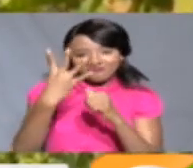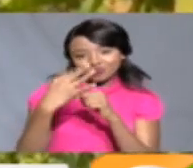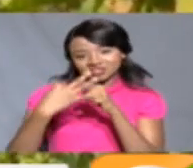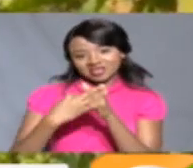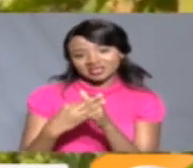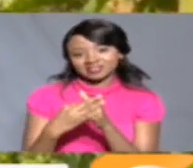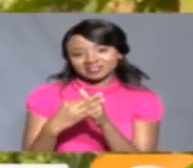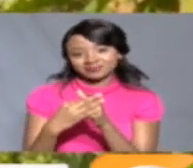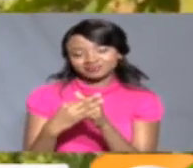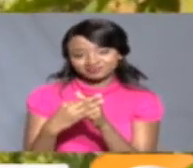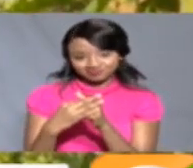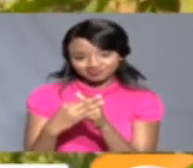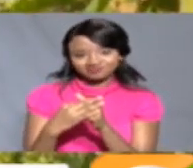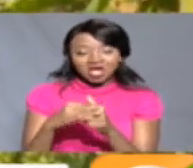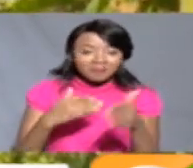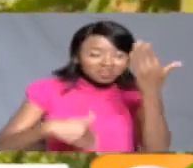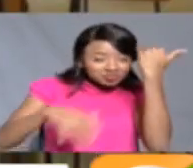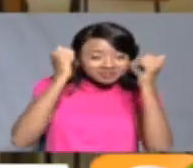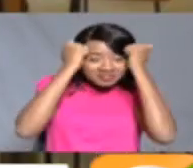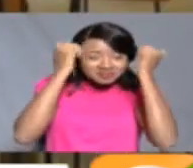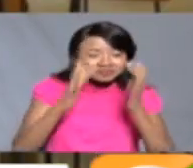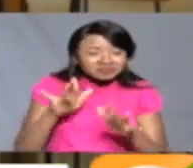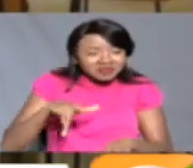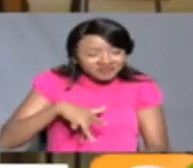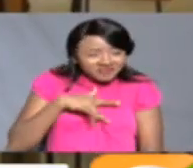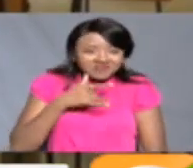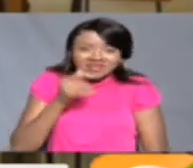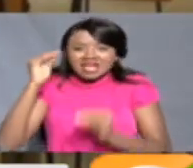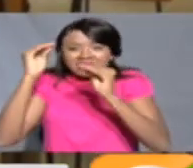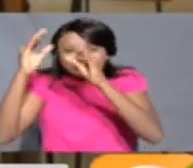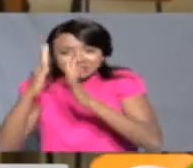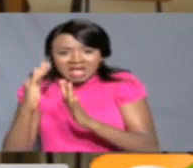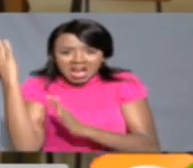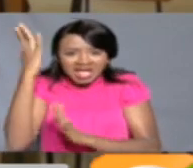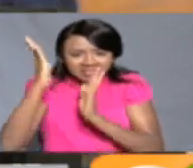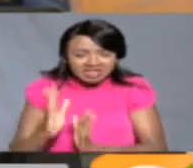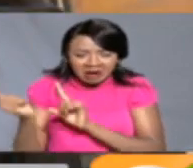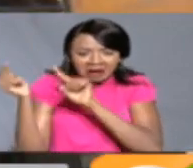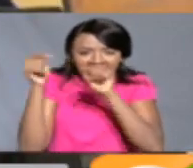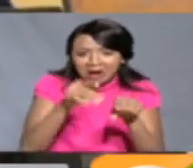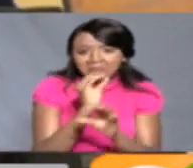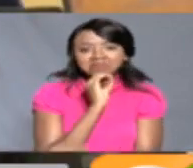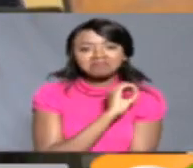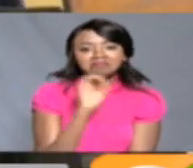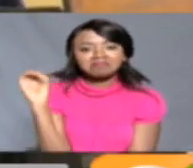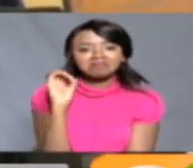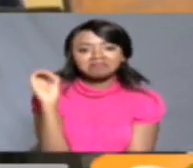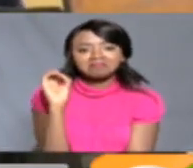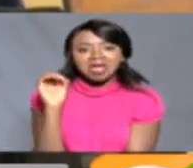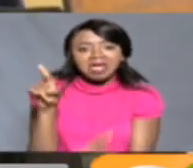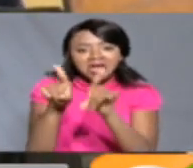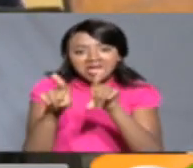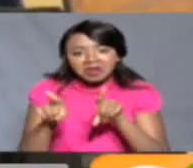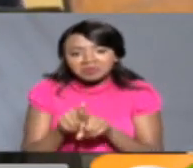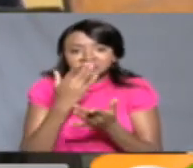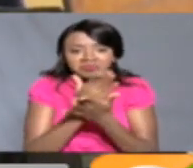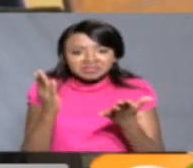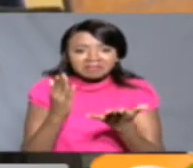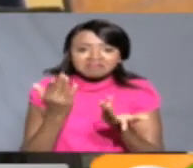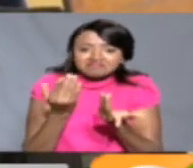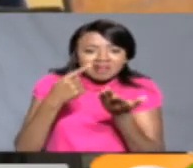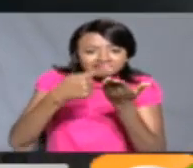Already, university students are feeling the heat, with lecturers reportedly abandoning lecture halls and in some instances conducting